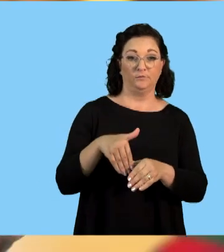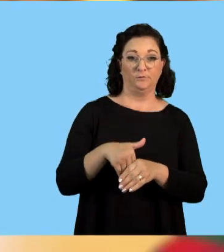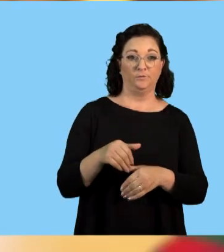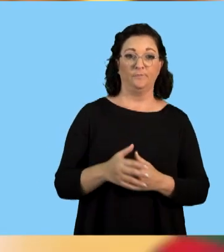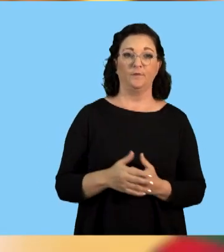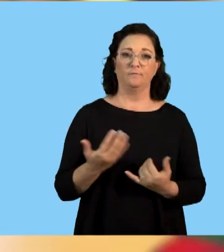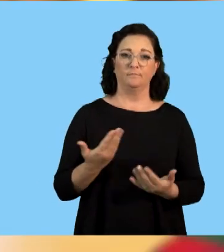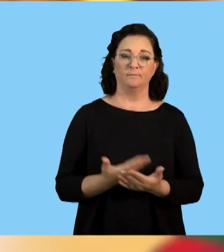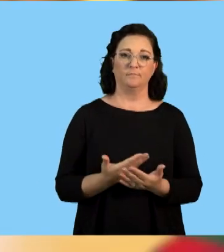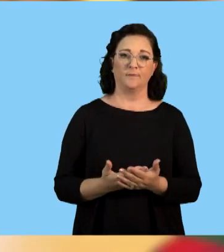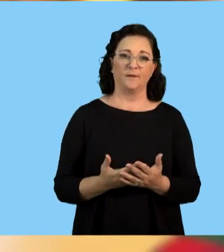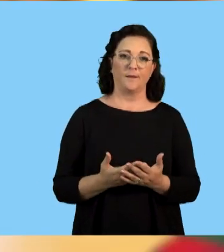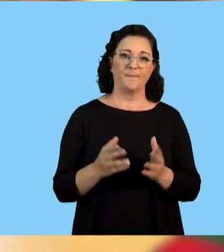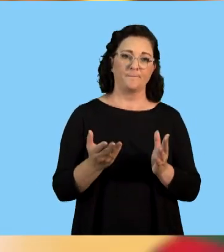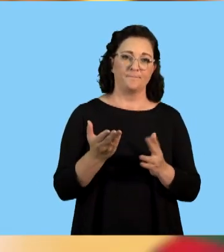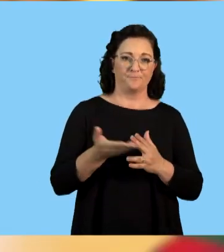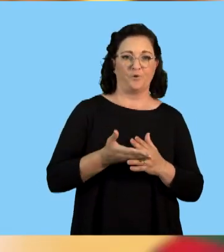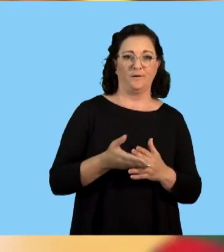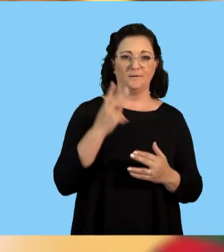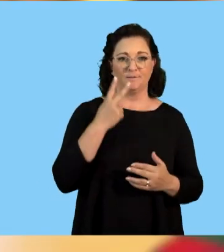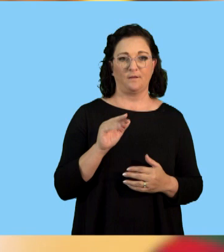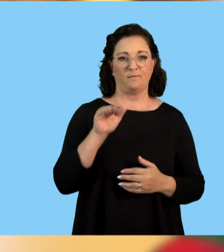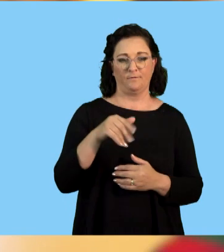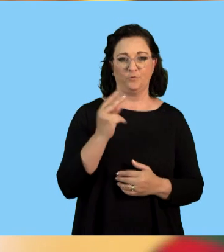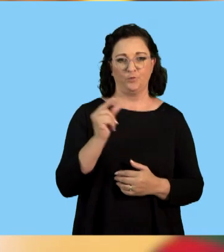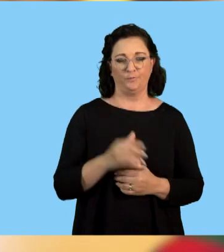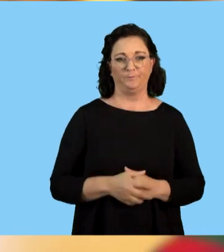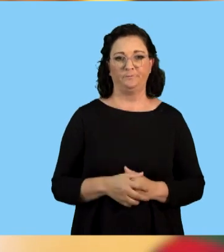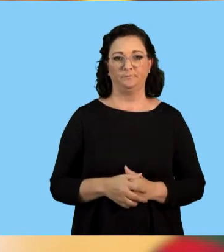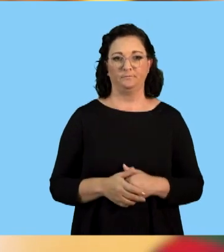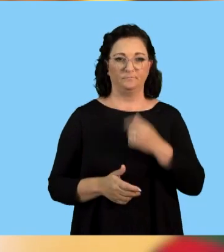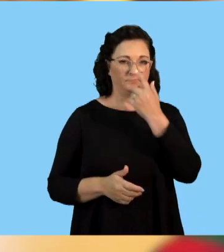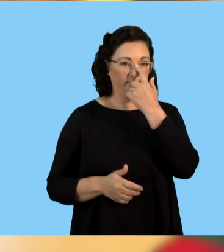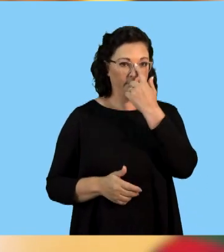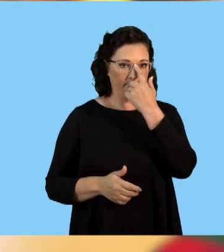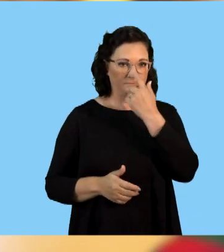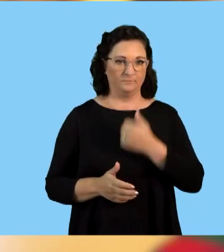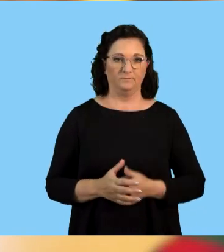now going on to the next concept, let's quickly go for a short break and I will see you just after this.